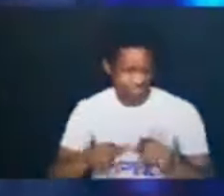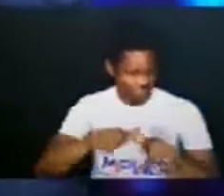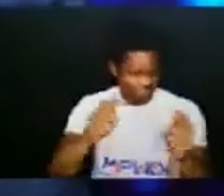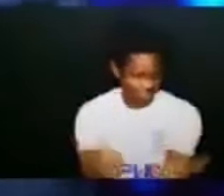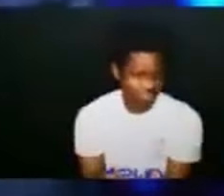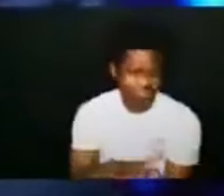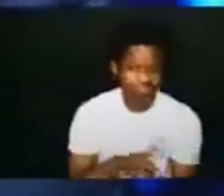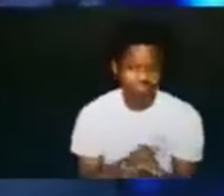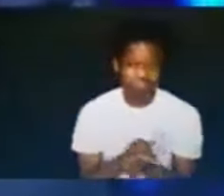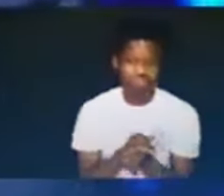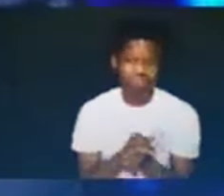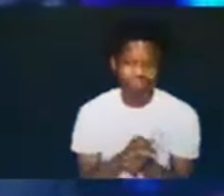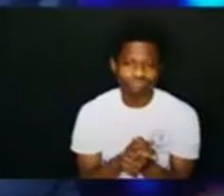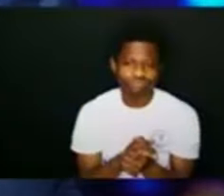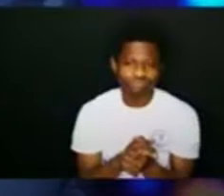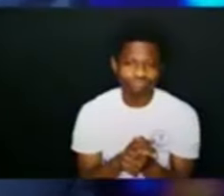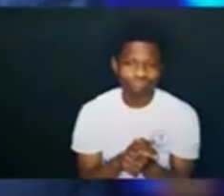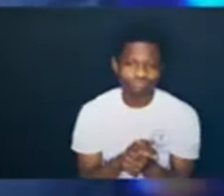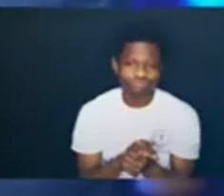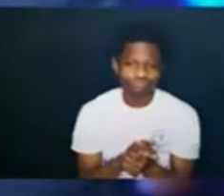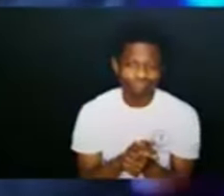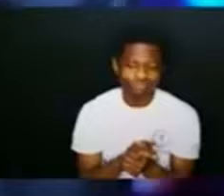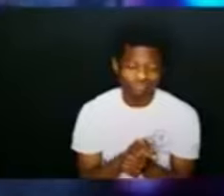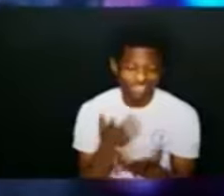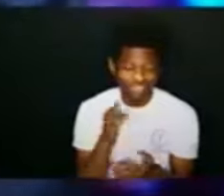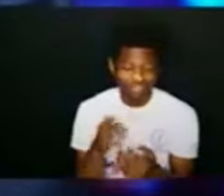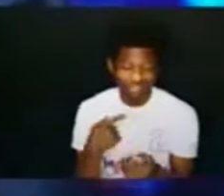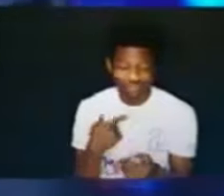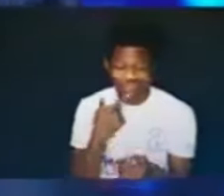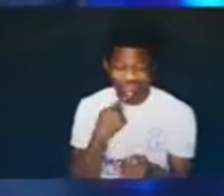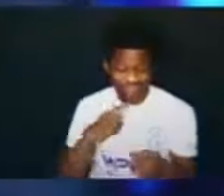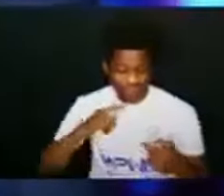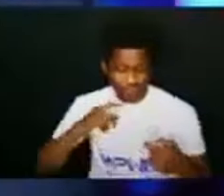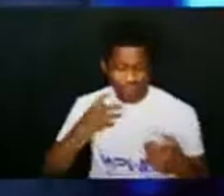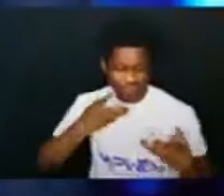better not to say wish. When you say wish, then they'll press it.